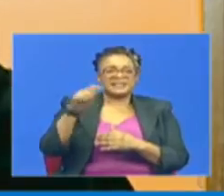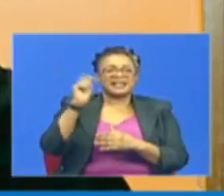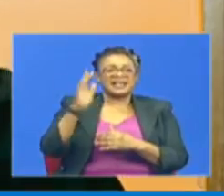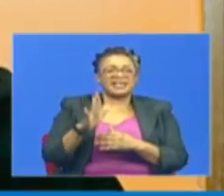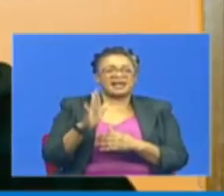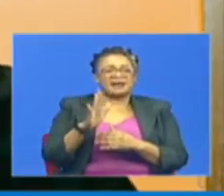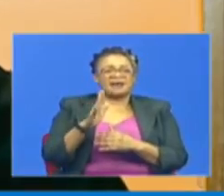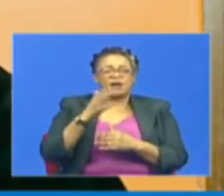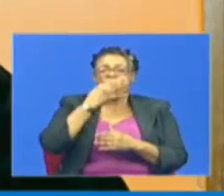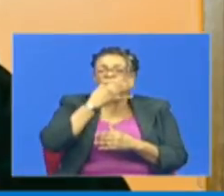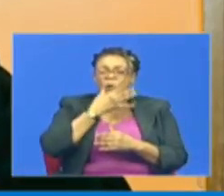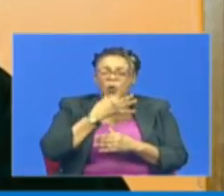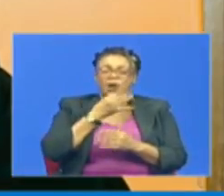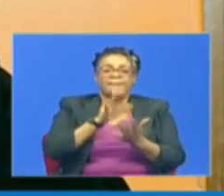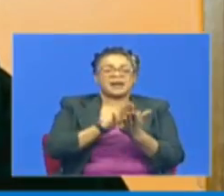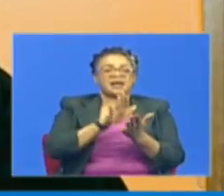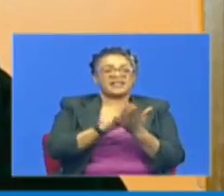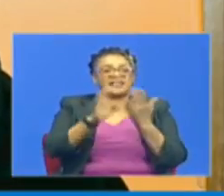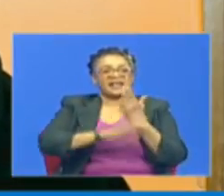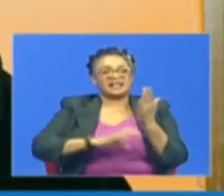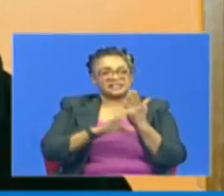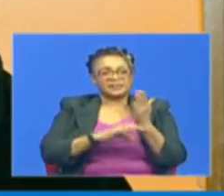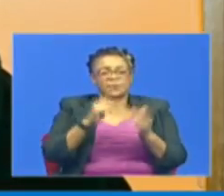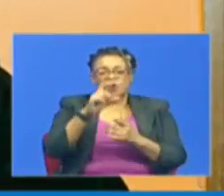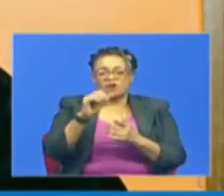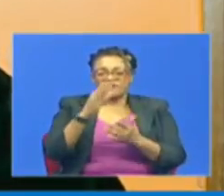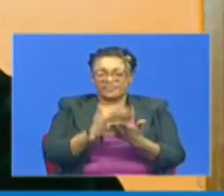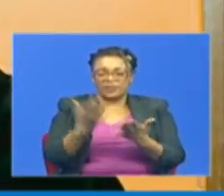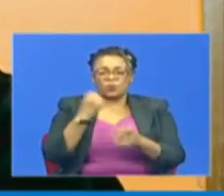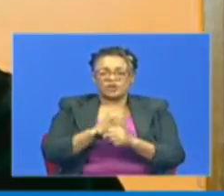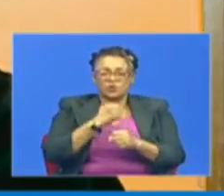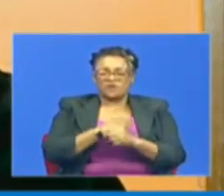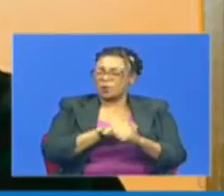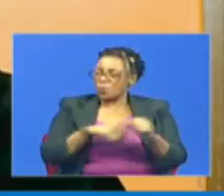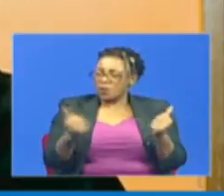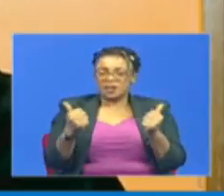oldest banks in the country, and one of the things that we really do very, very well